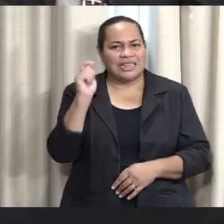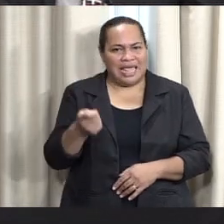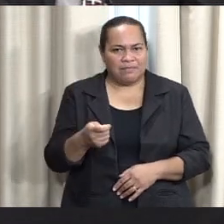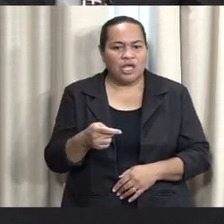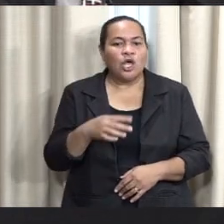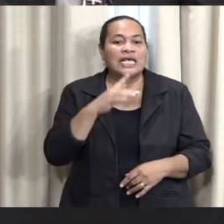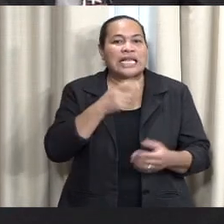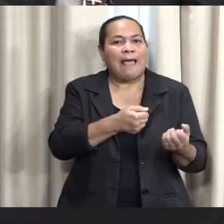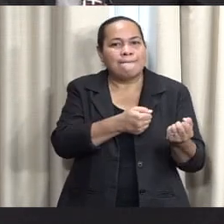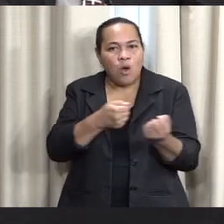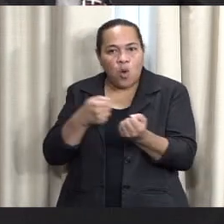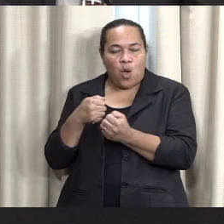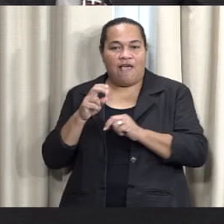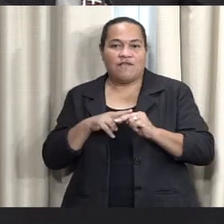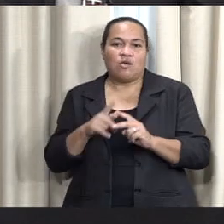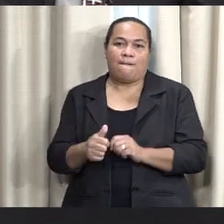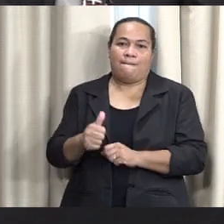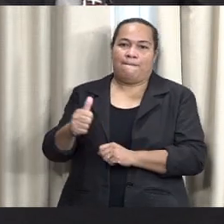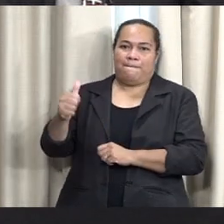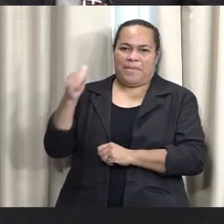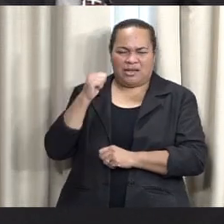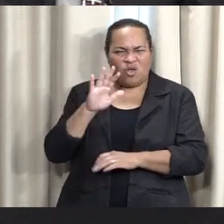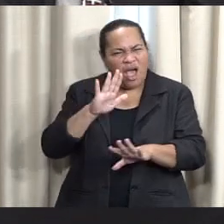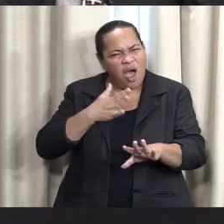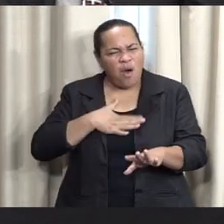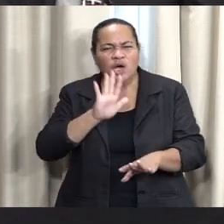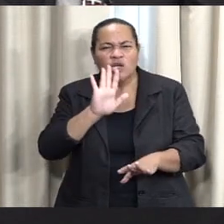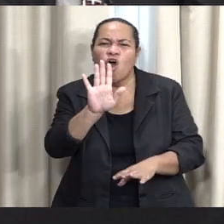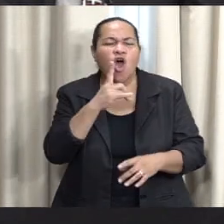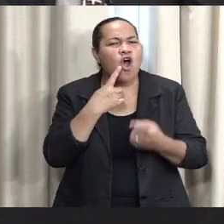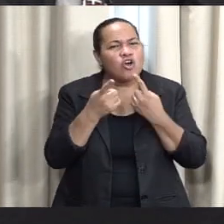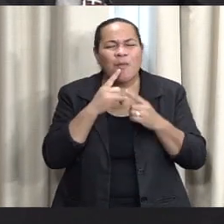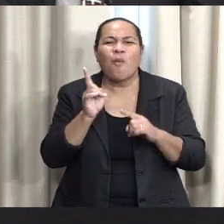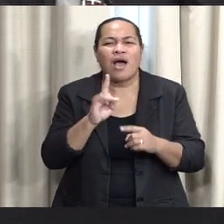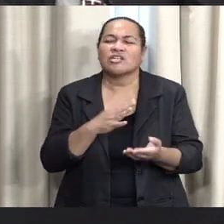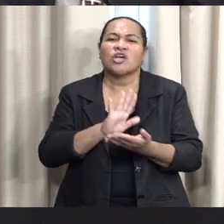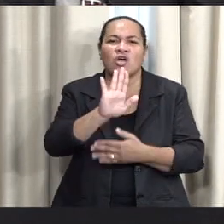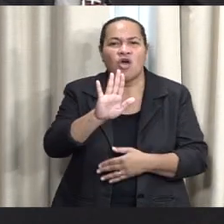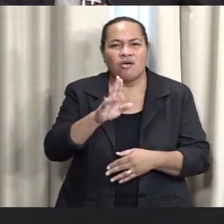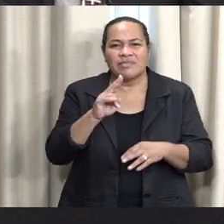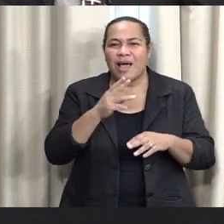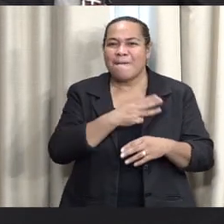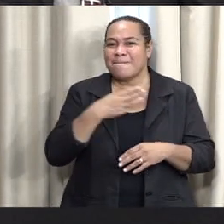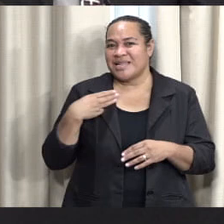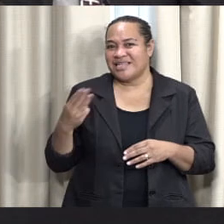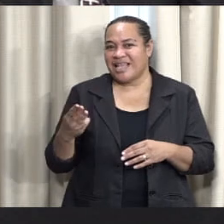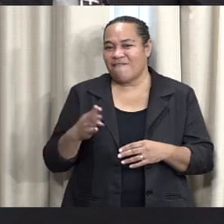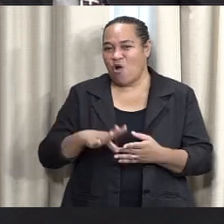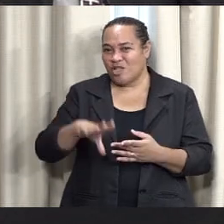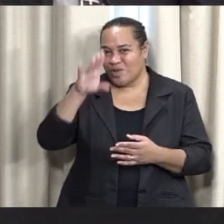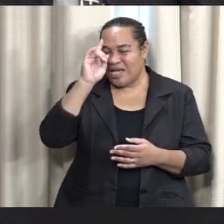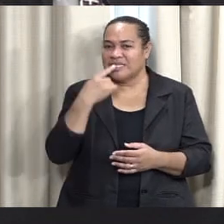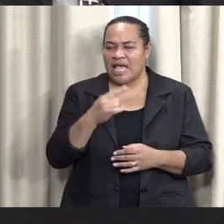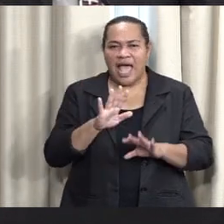Fiji backwards. So I just wanted some comment from yourself about what she said this morning. Thank you. I